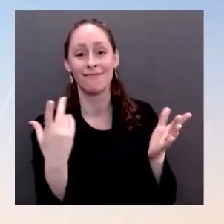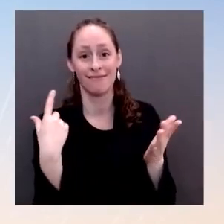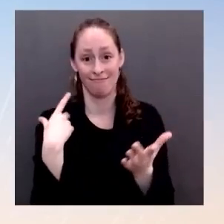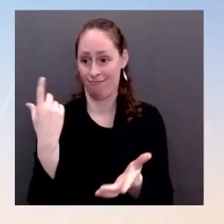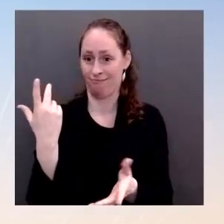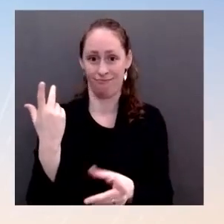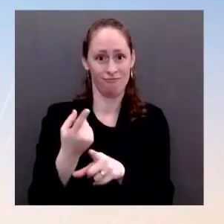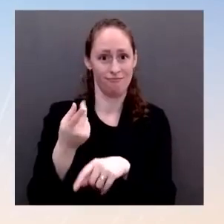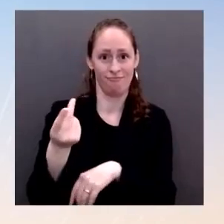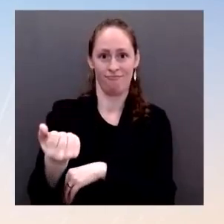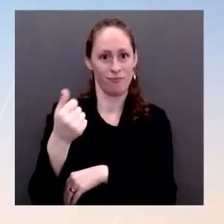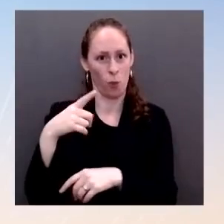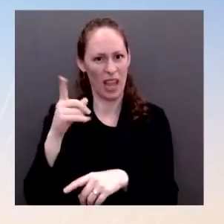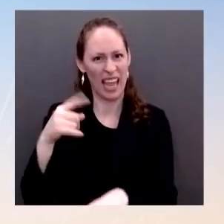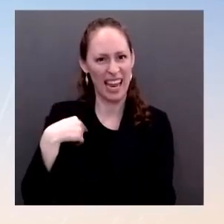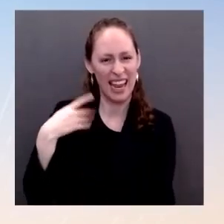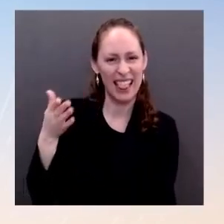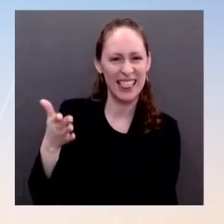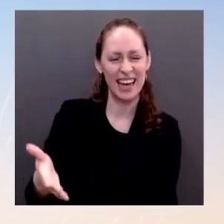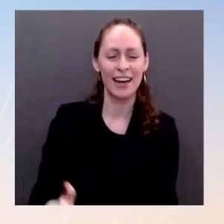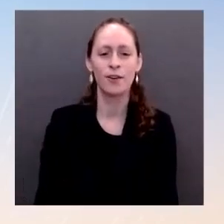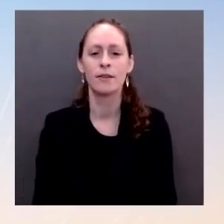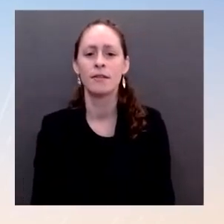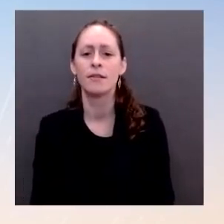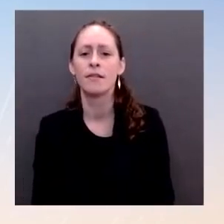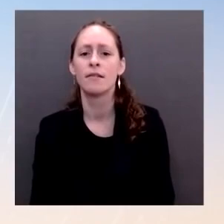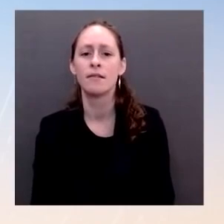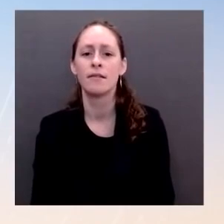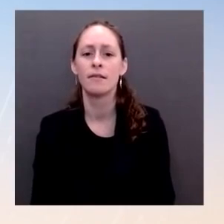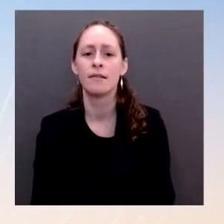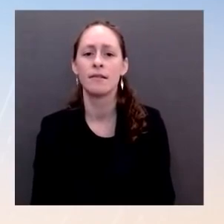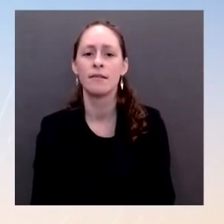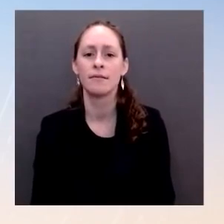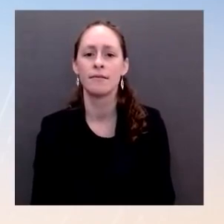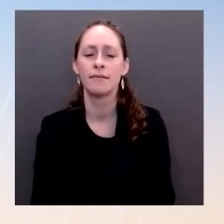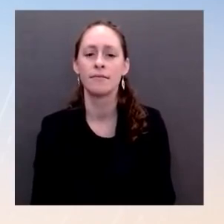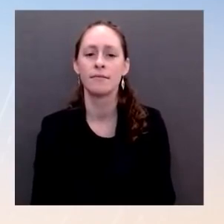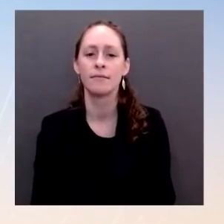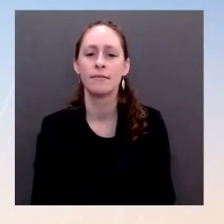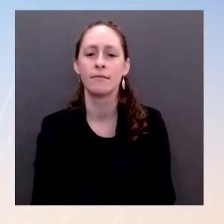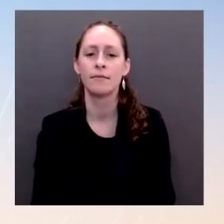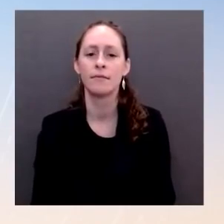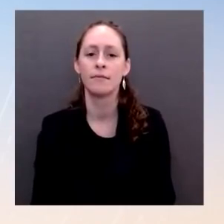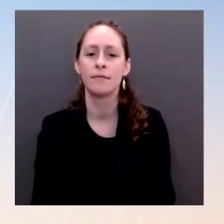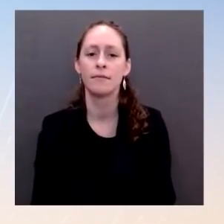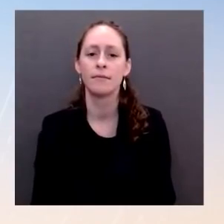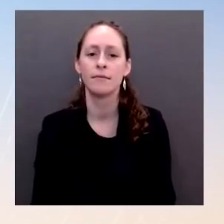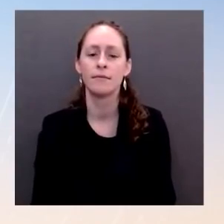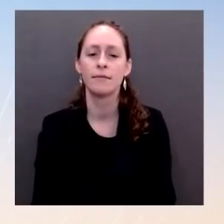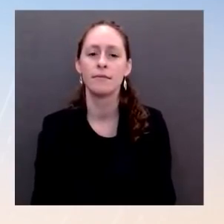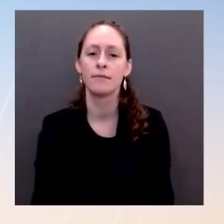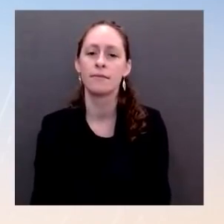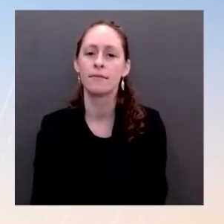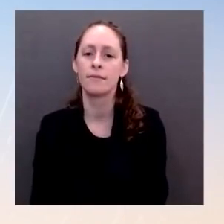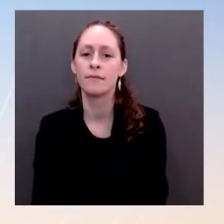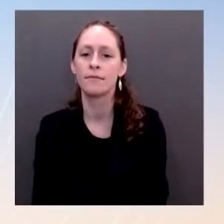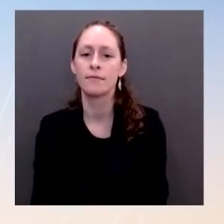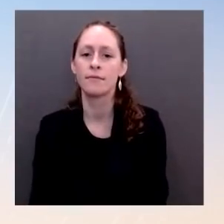the time he's going to spend over the next couple of months, it's not going to be hours and hours behind closed doors in the Oval Office. Go ahead. Thank you,